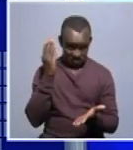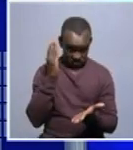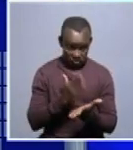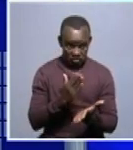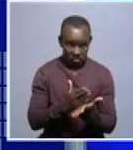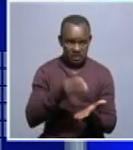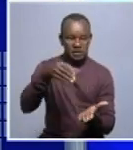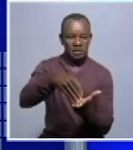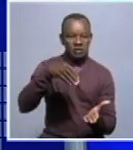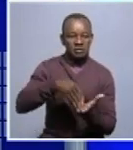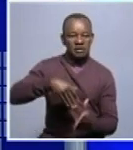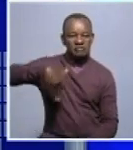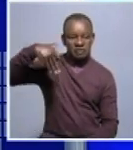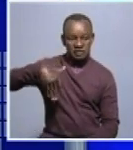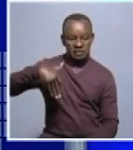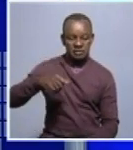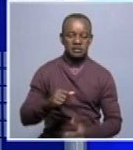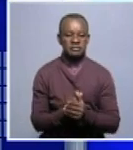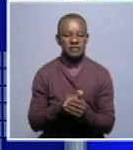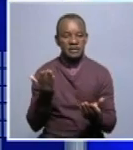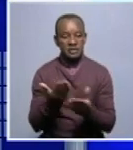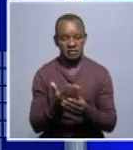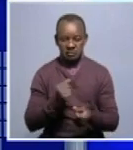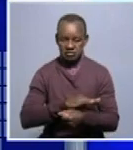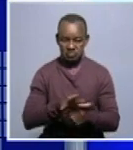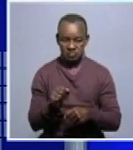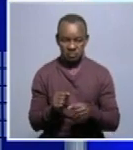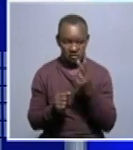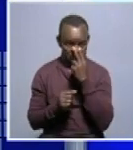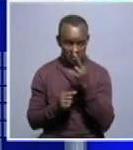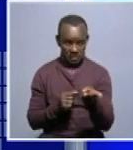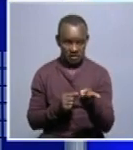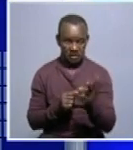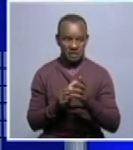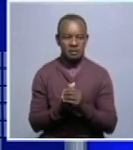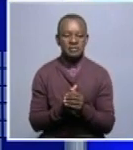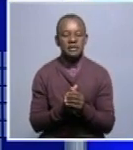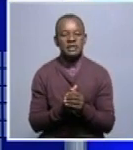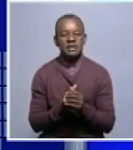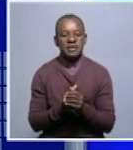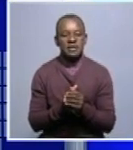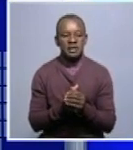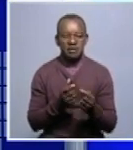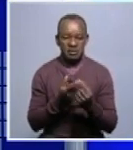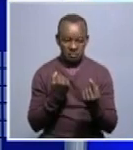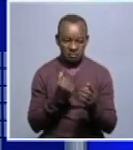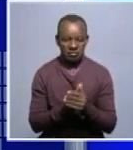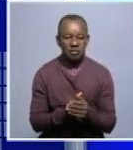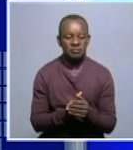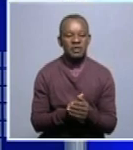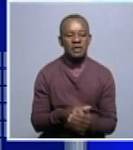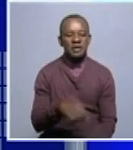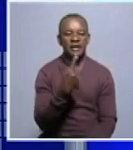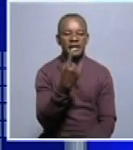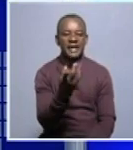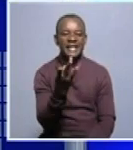The variant, I beg your pardon, was detected in 17 out of 18 samples taken from the Thomas region. It